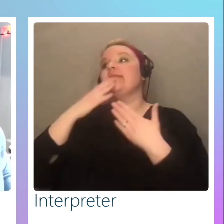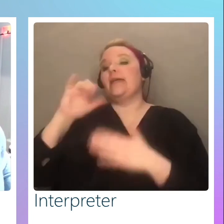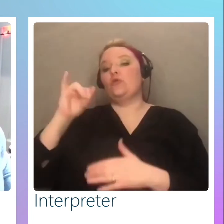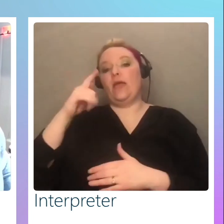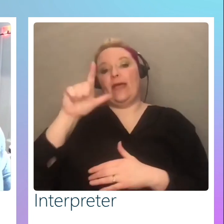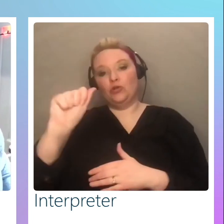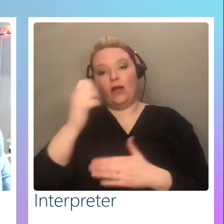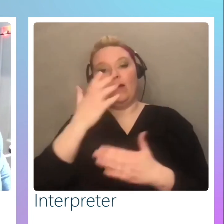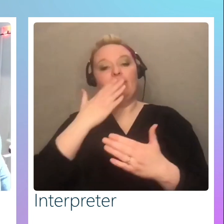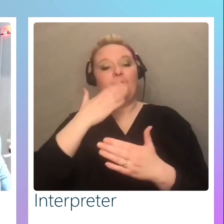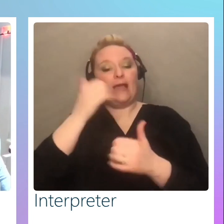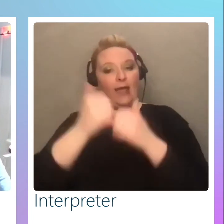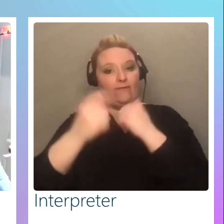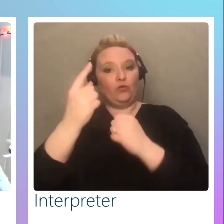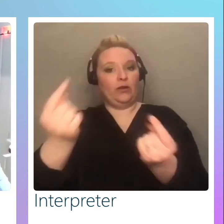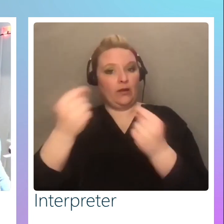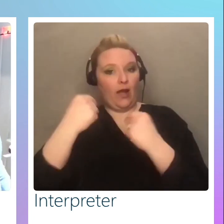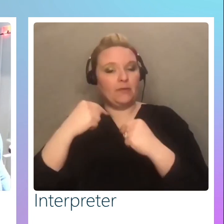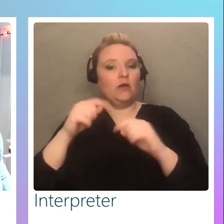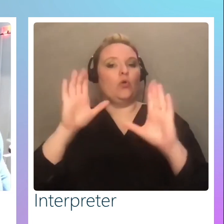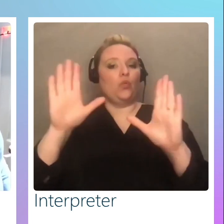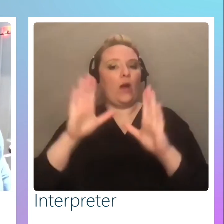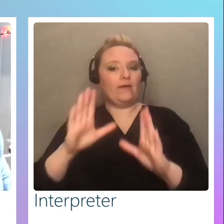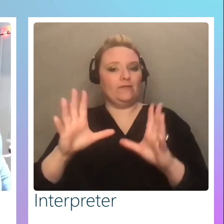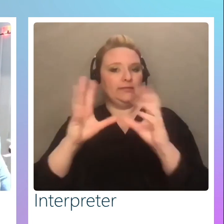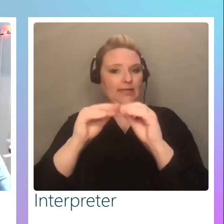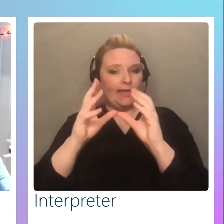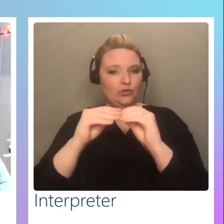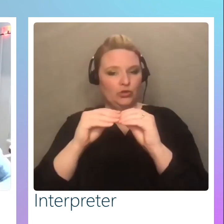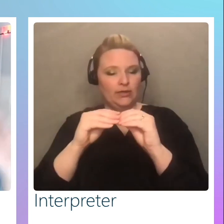everybody for attending. This was a wonderful session.